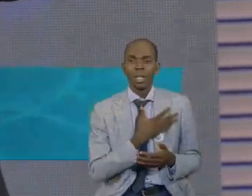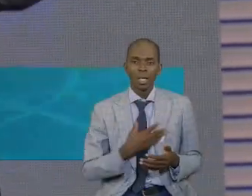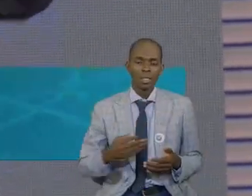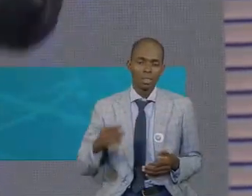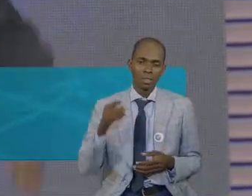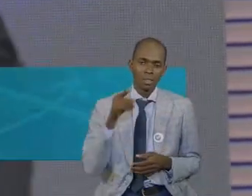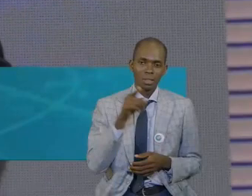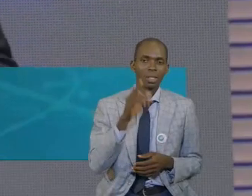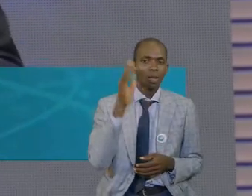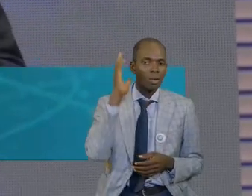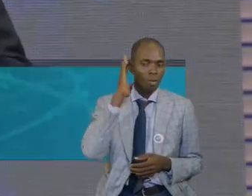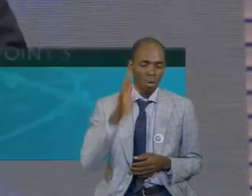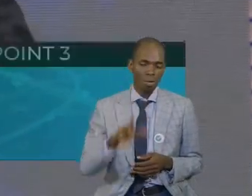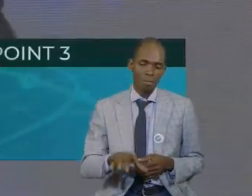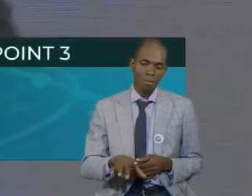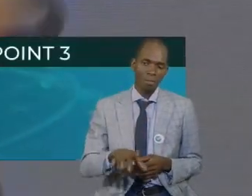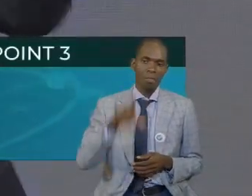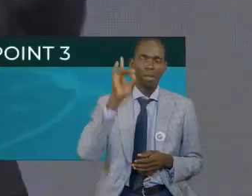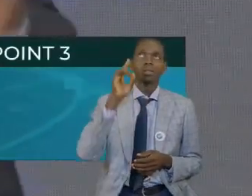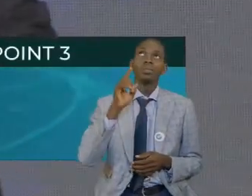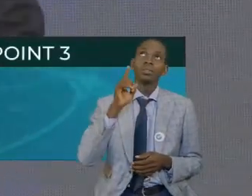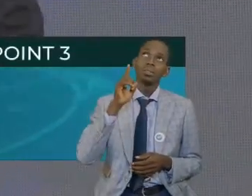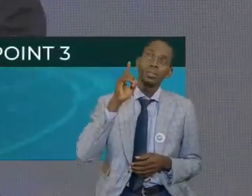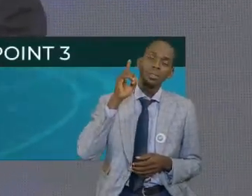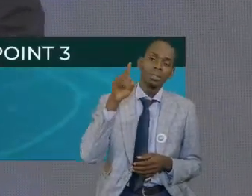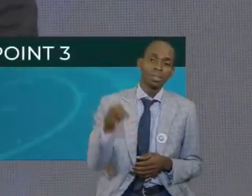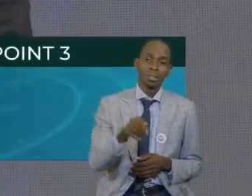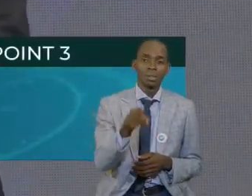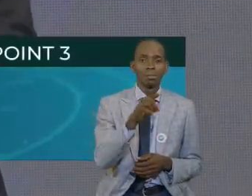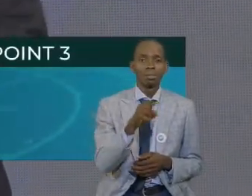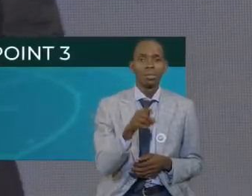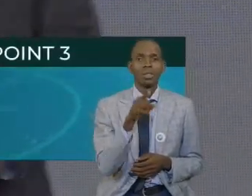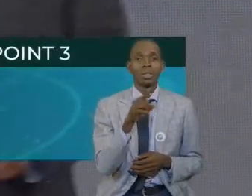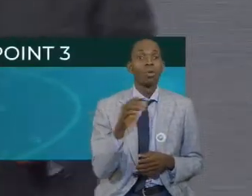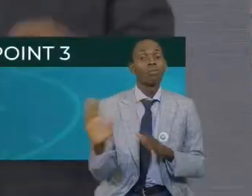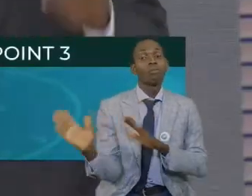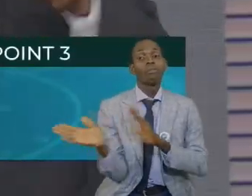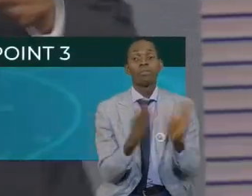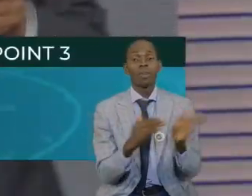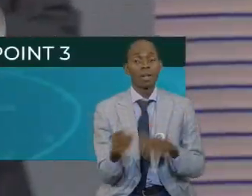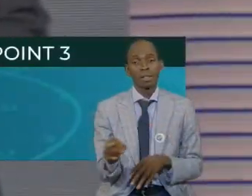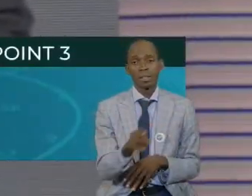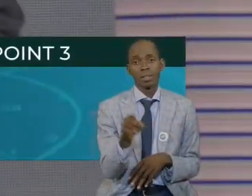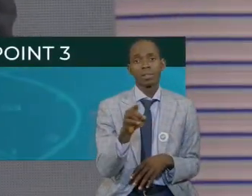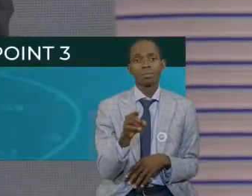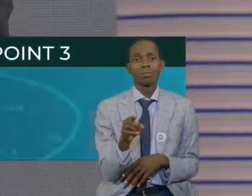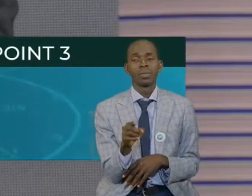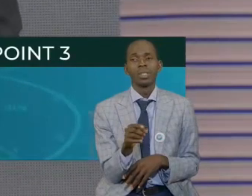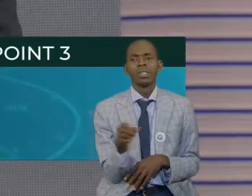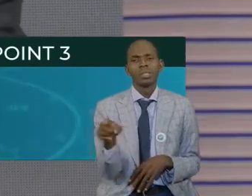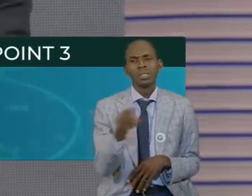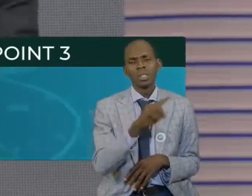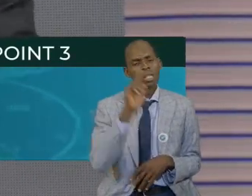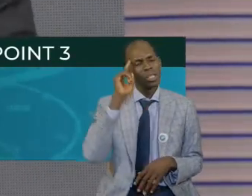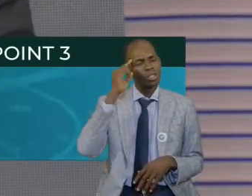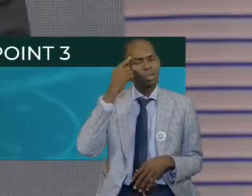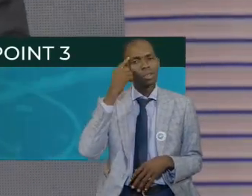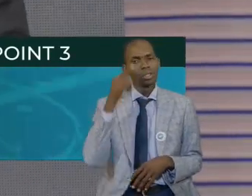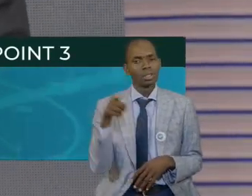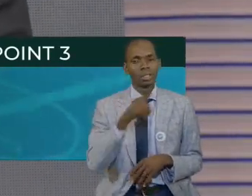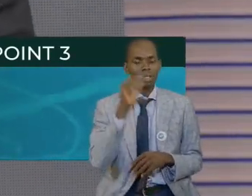them. You sweep them off. They thought they will sweep you